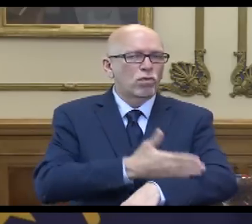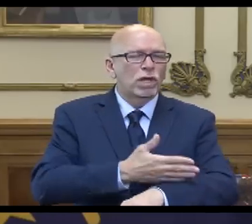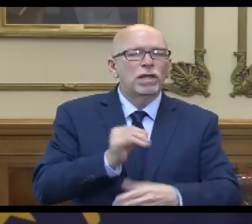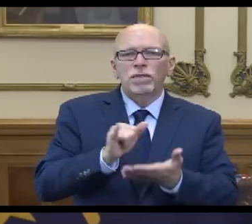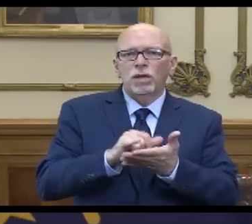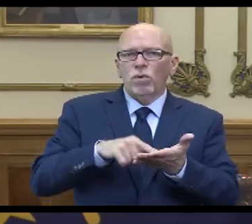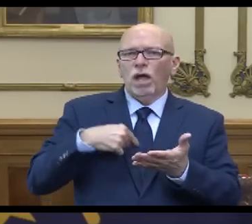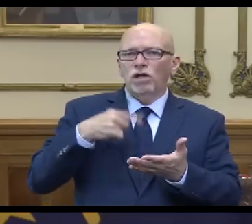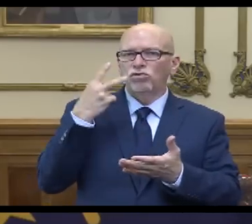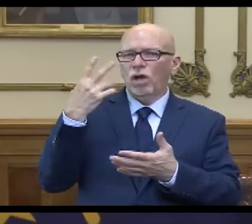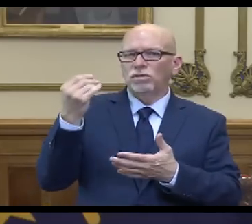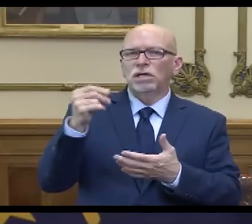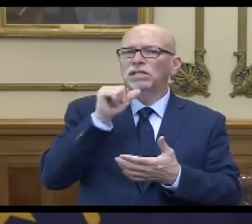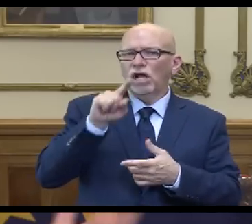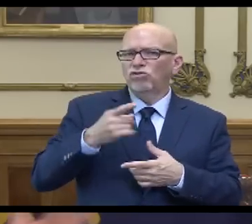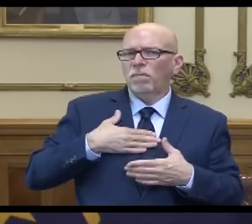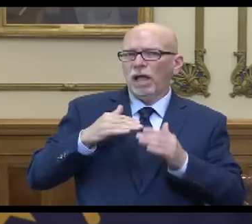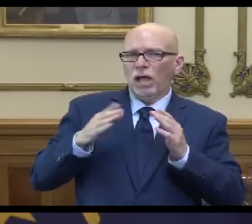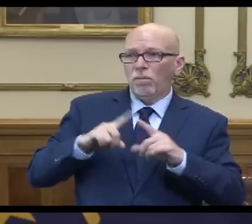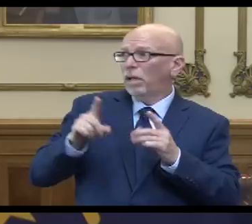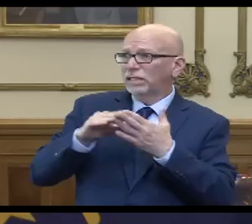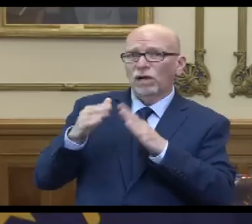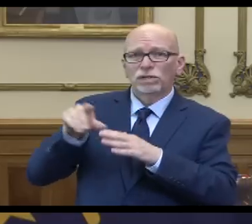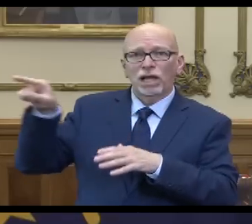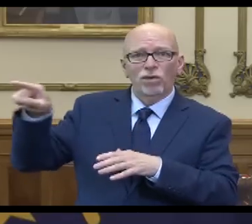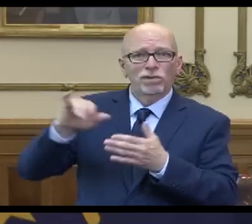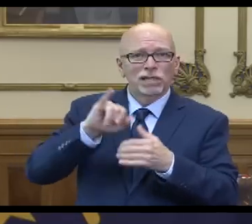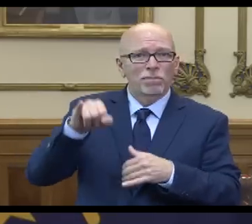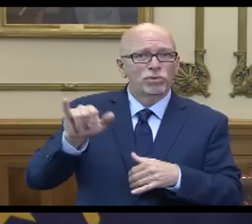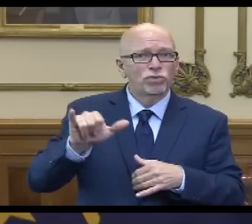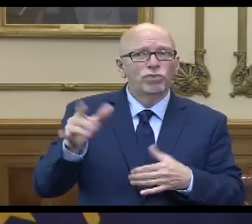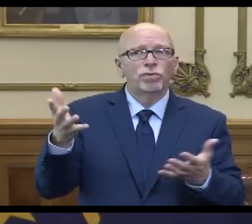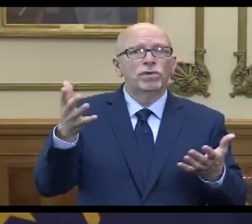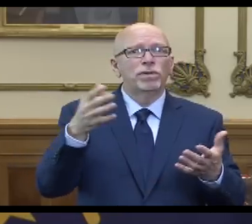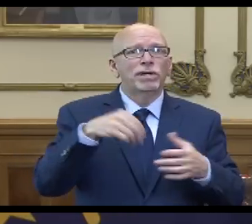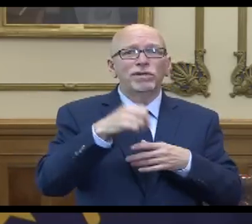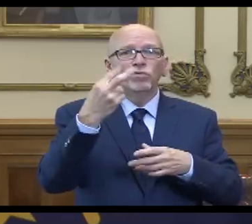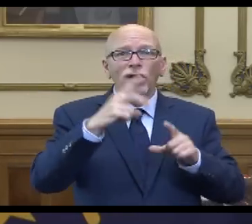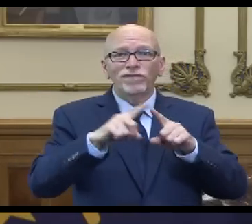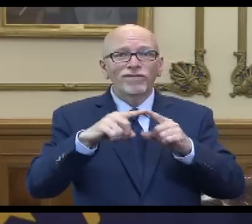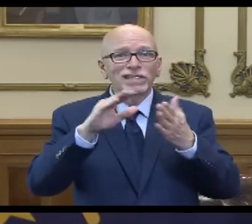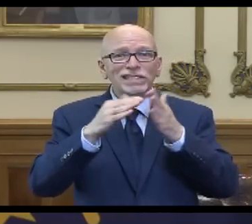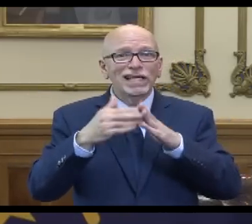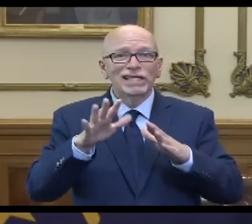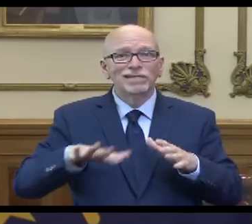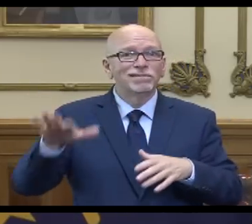what I saw outside, not just my house, but downtown here in Indianapolis and in 12 cities